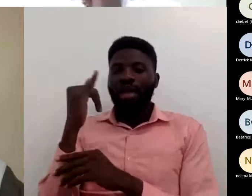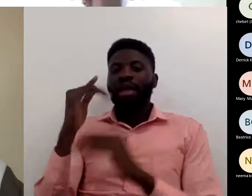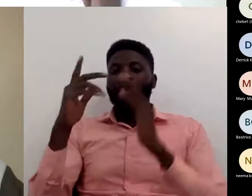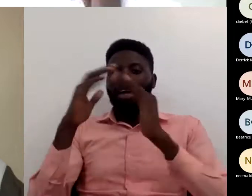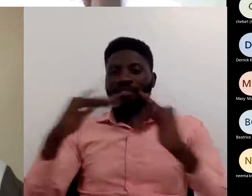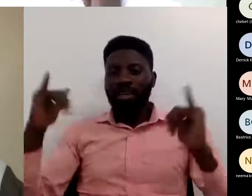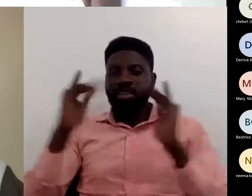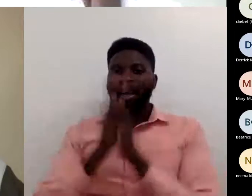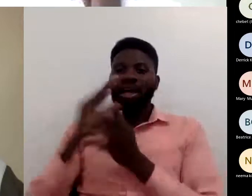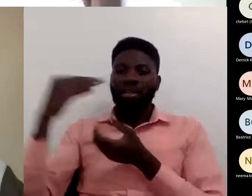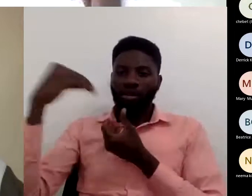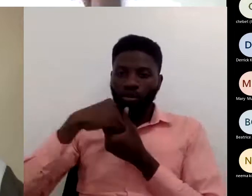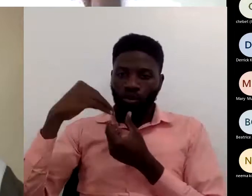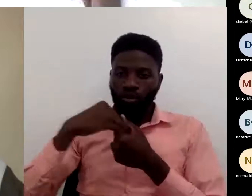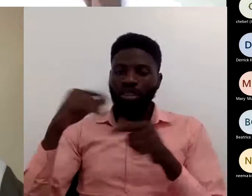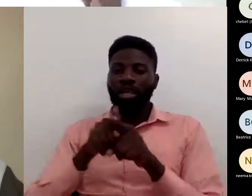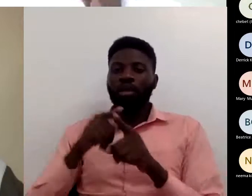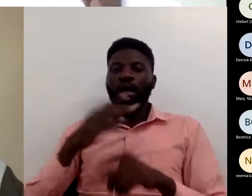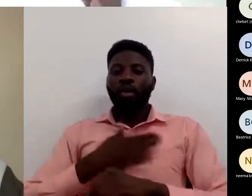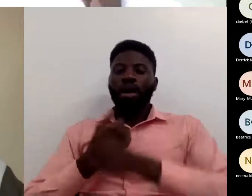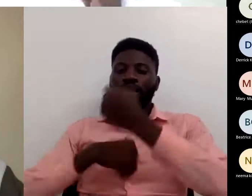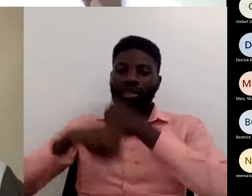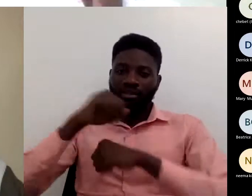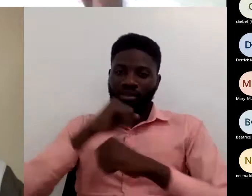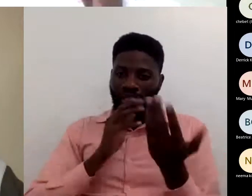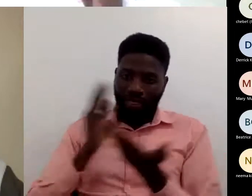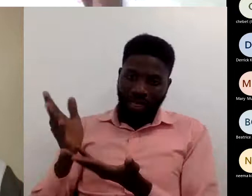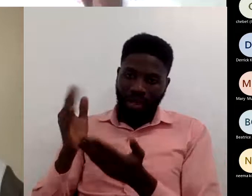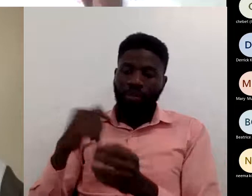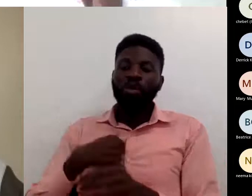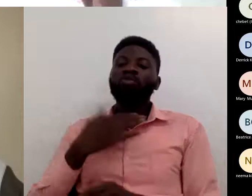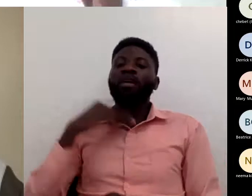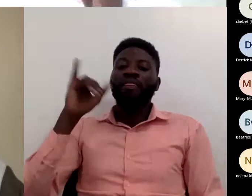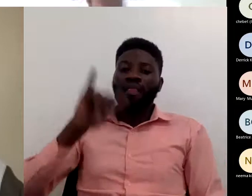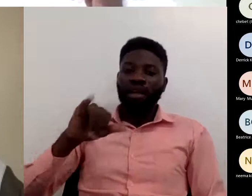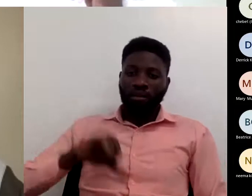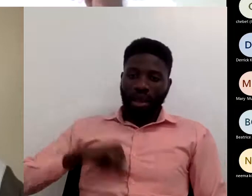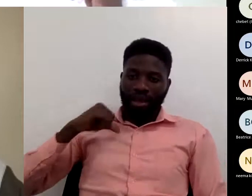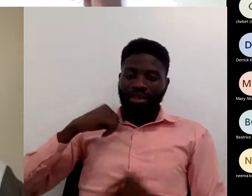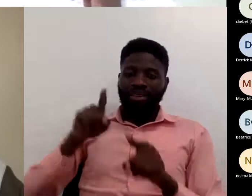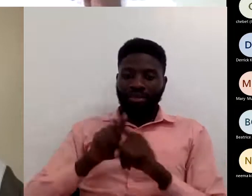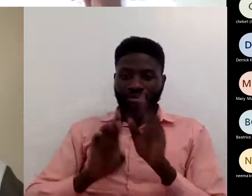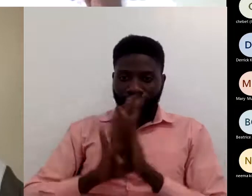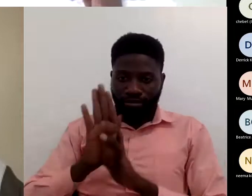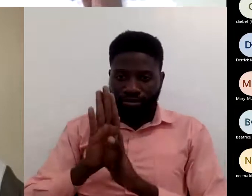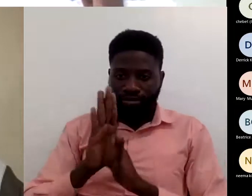inclusion and the activities we are doing there. And I would like that pride to also develop into each